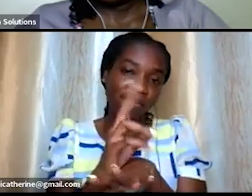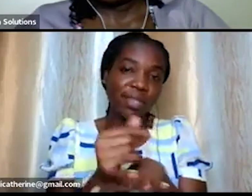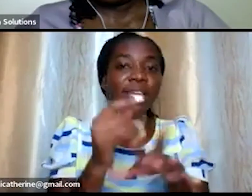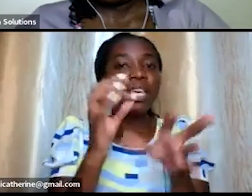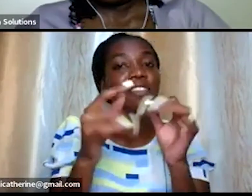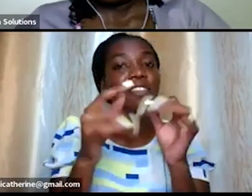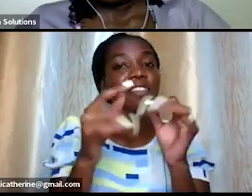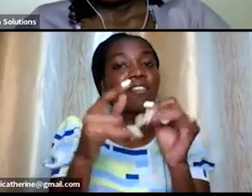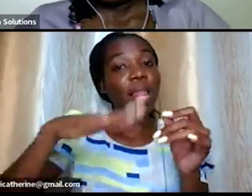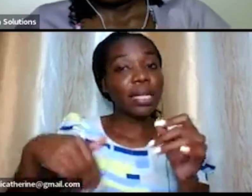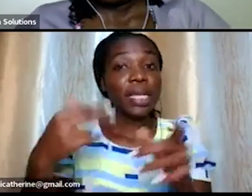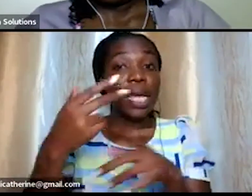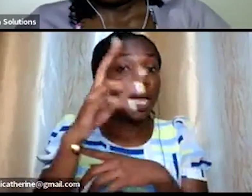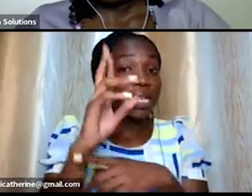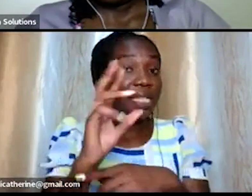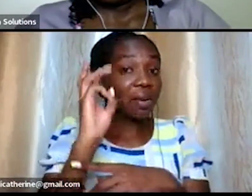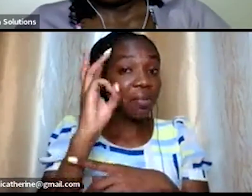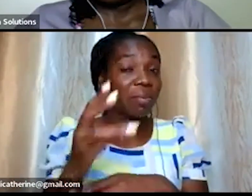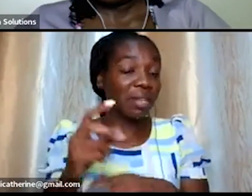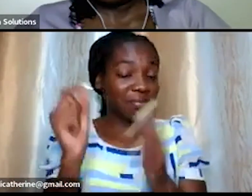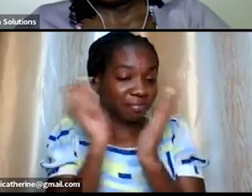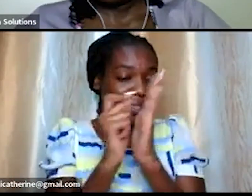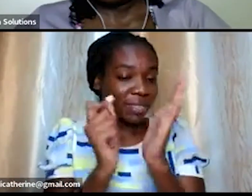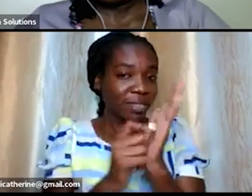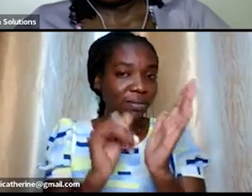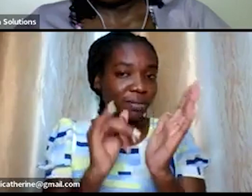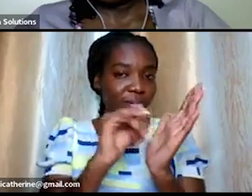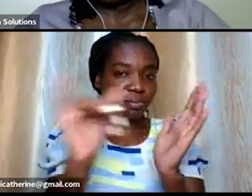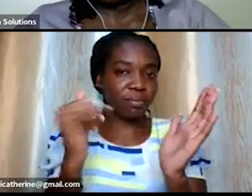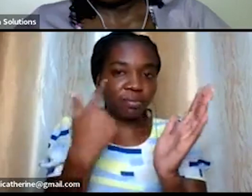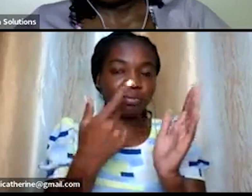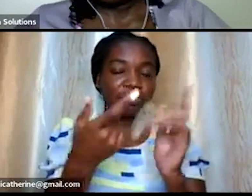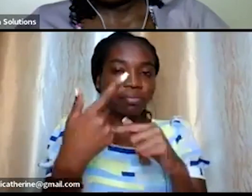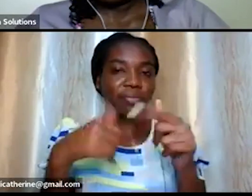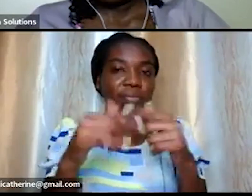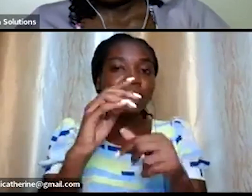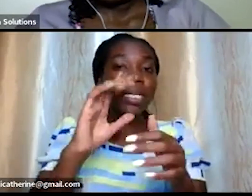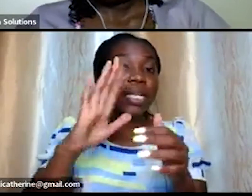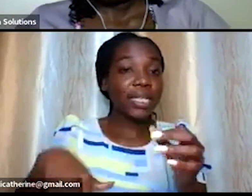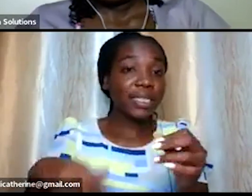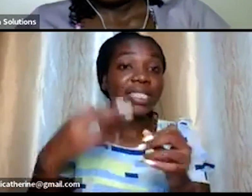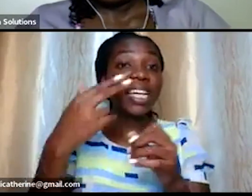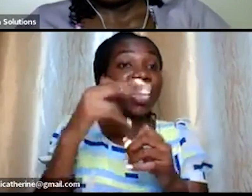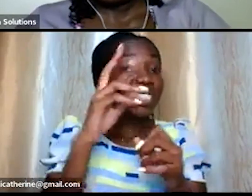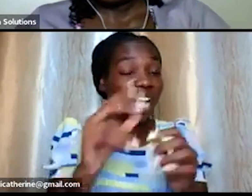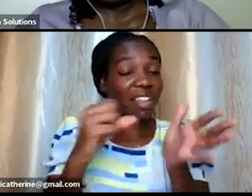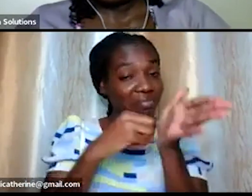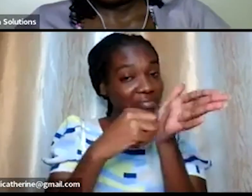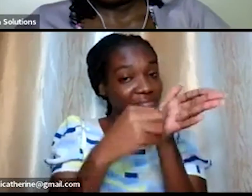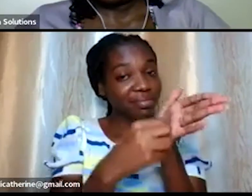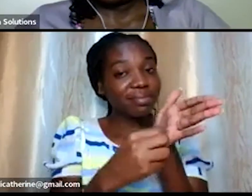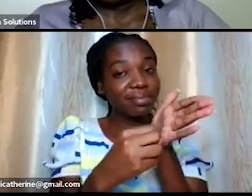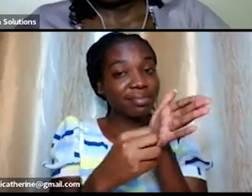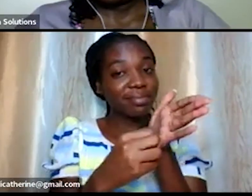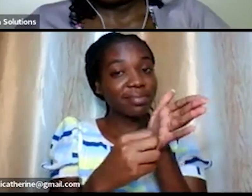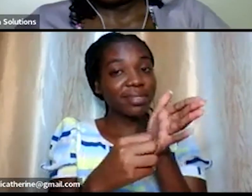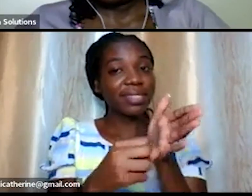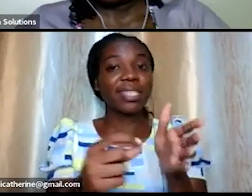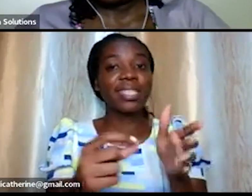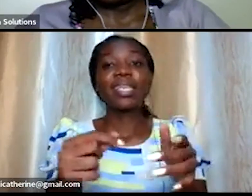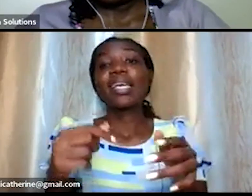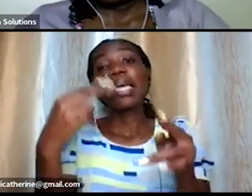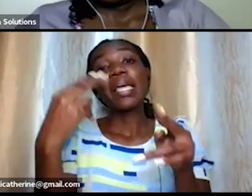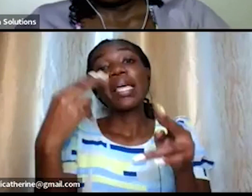is going to take note of those people who are coming late. HR, you know, even we've been given, our names have